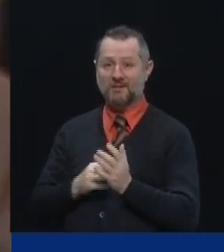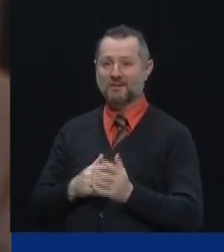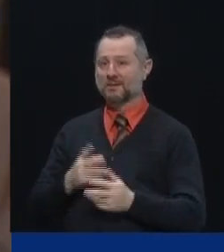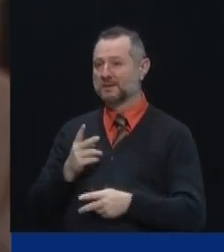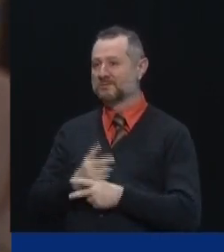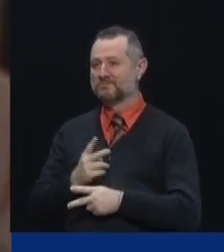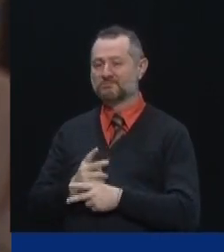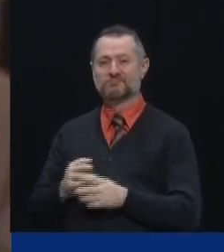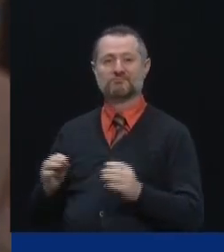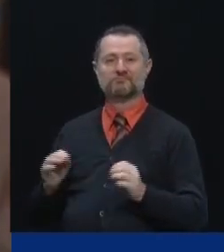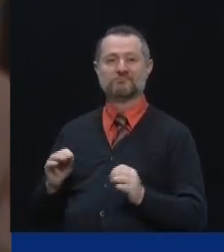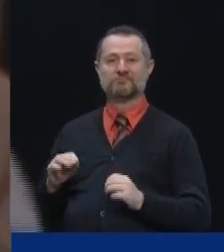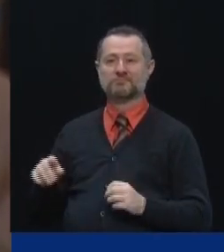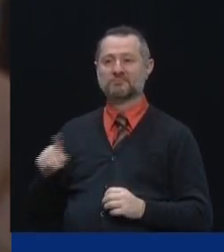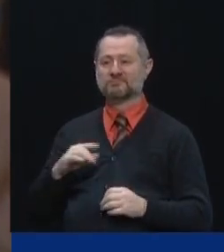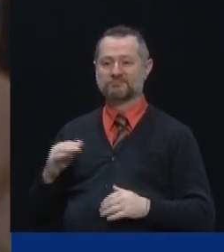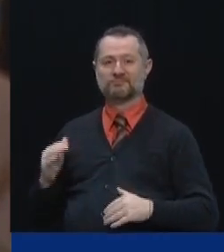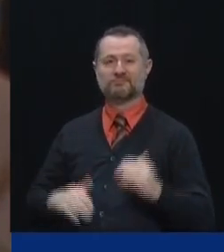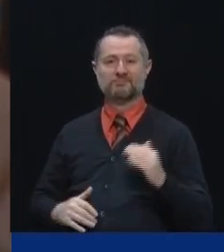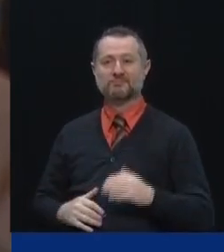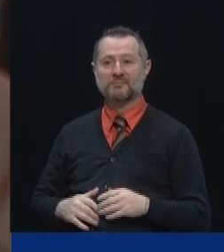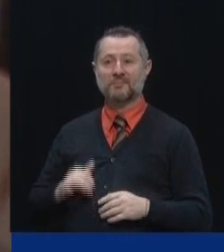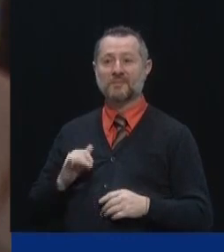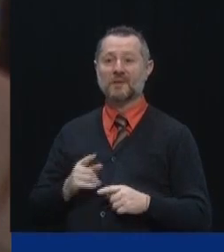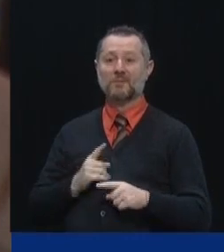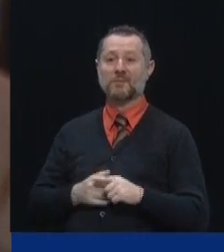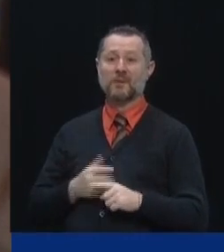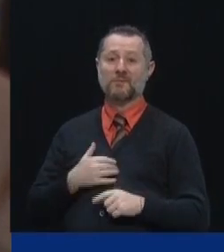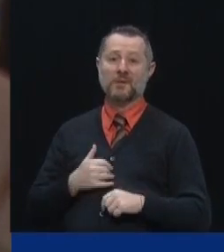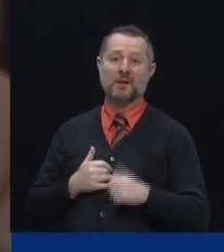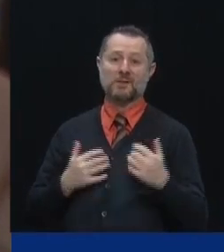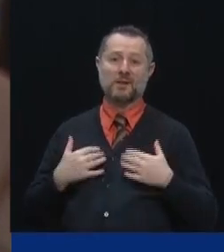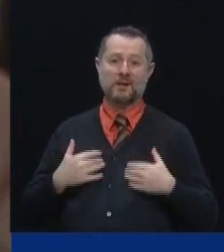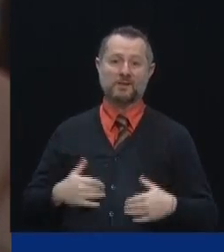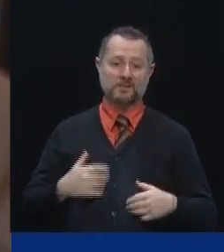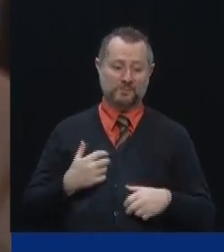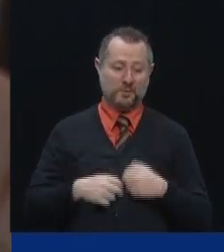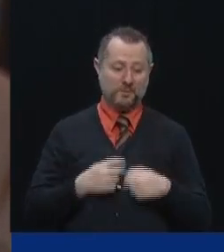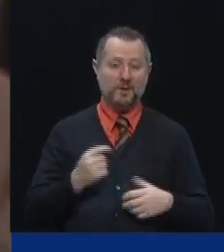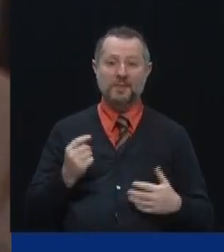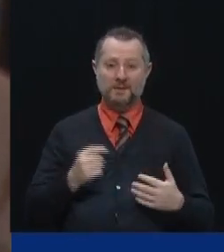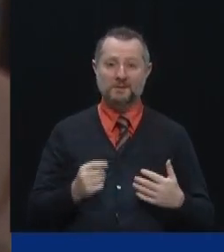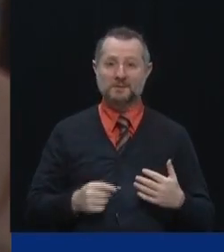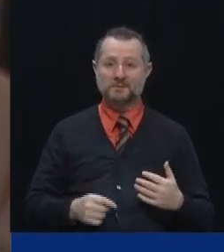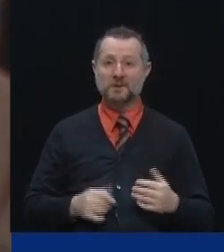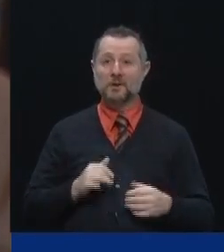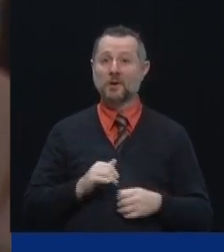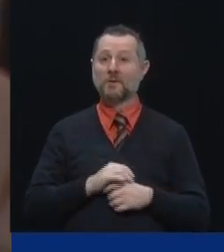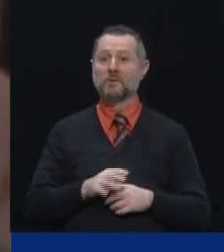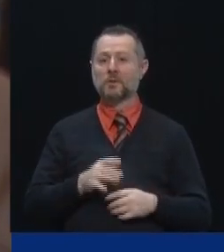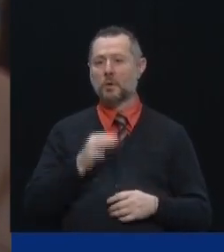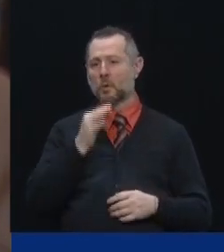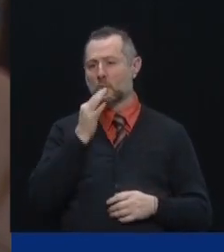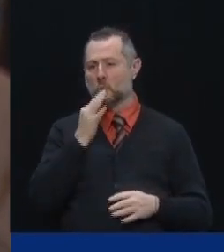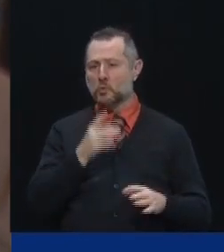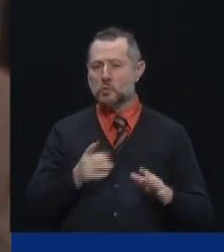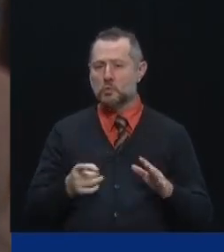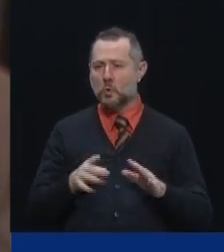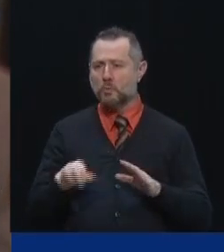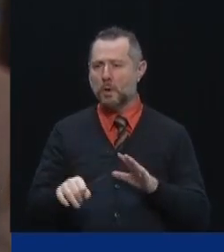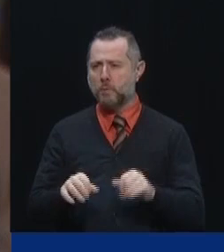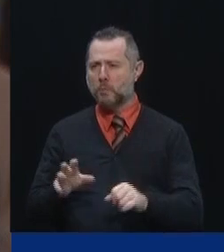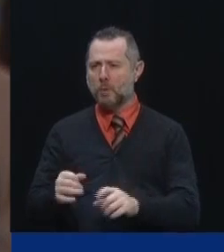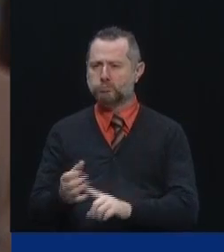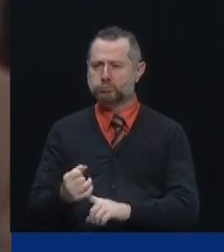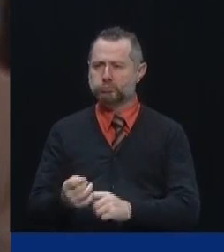system. More underlying conditions. And COVID exposed that discrimination and fed on